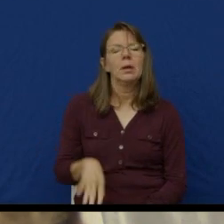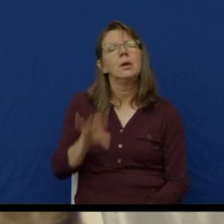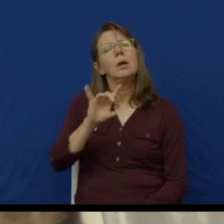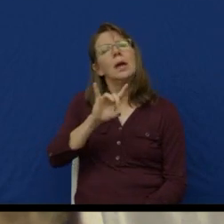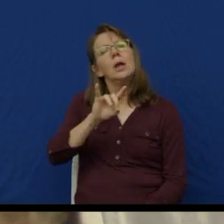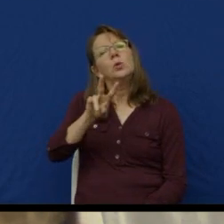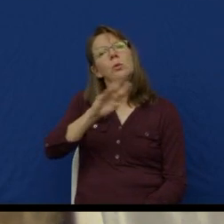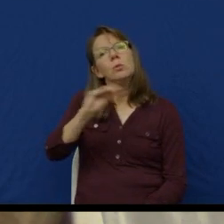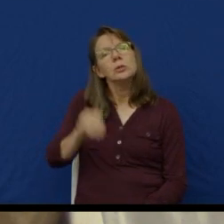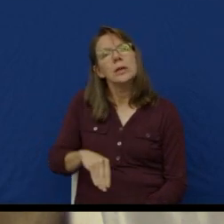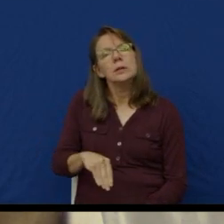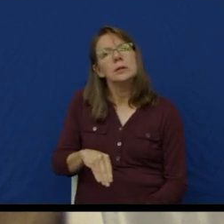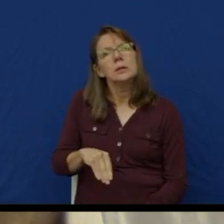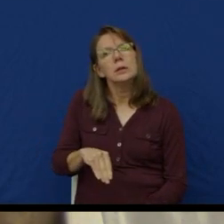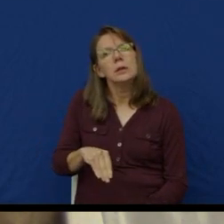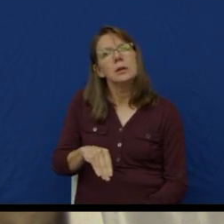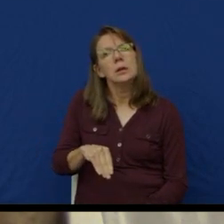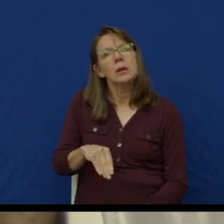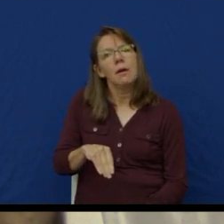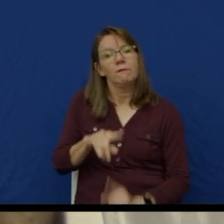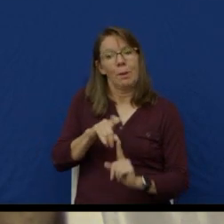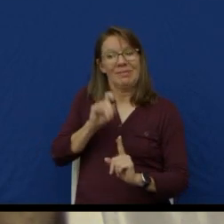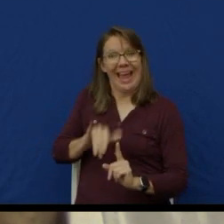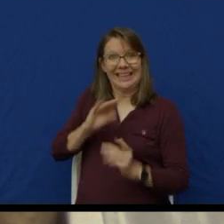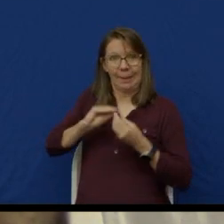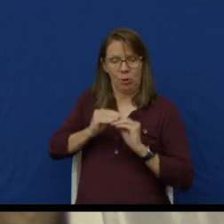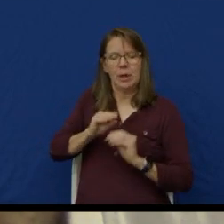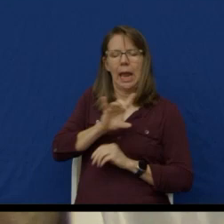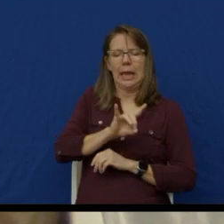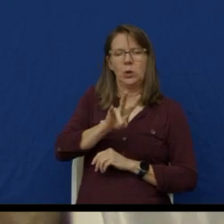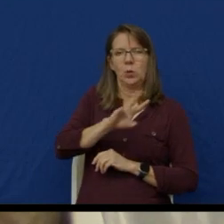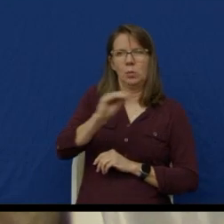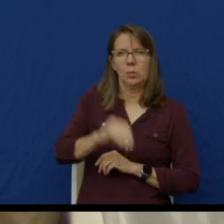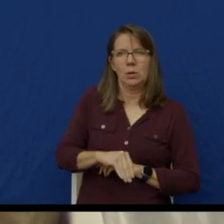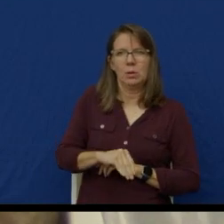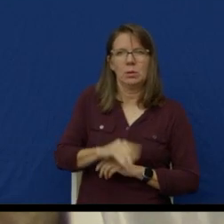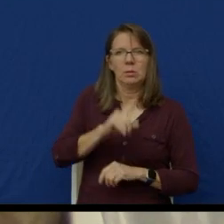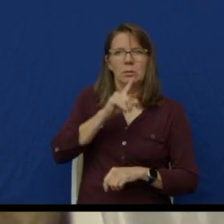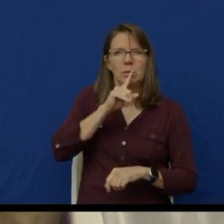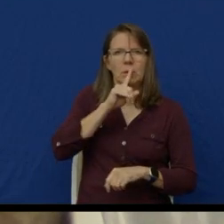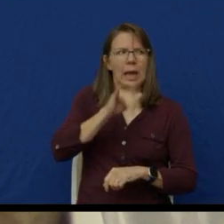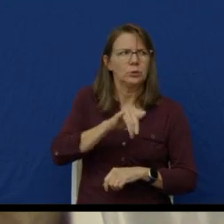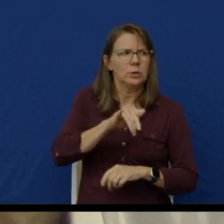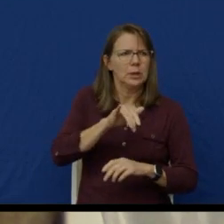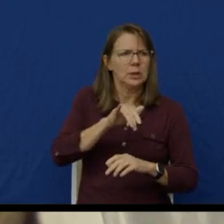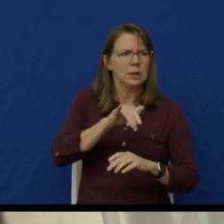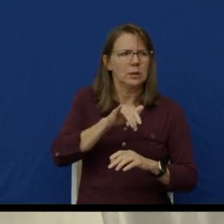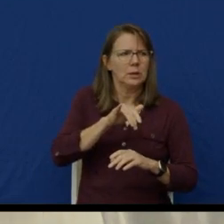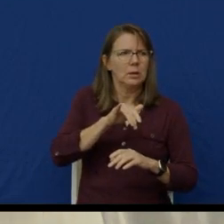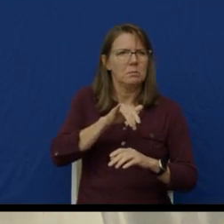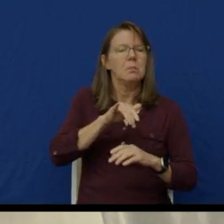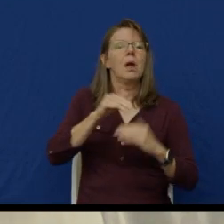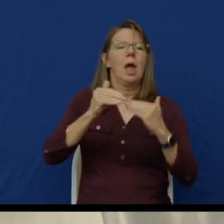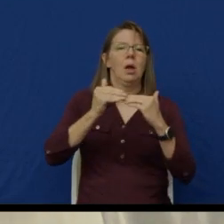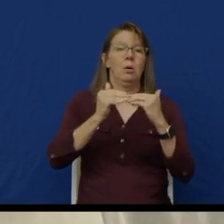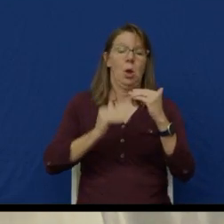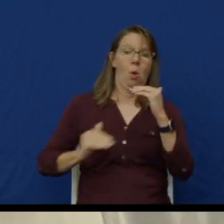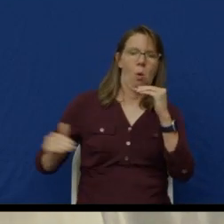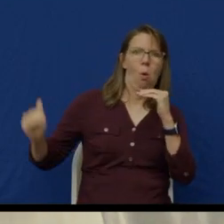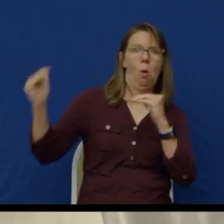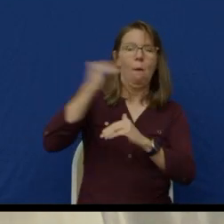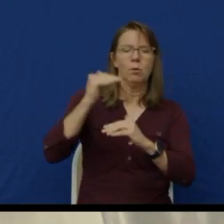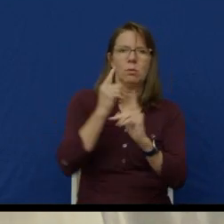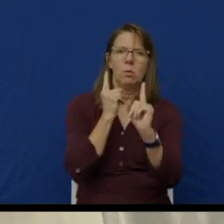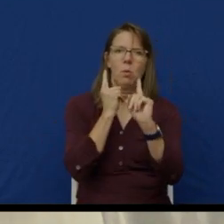82% of that number actually exceeded the goal for their